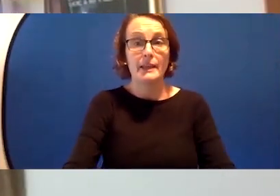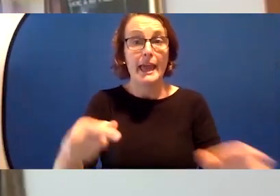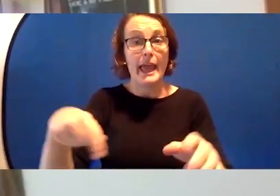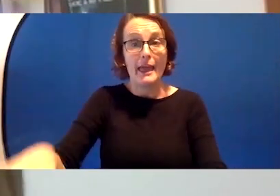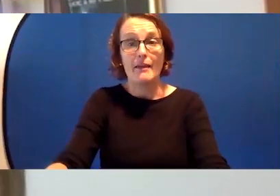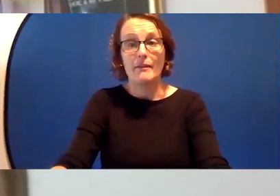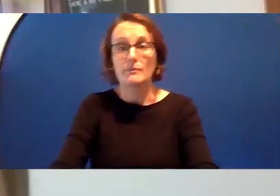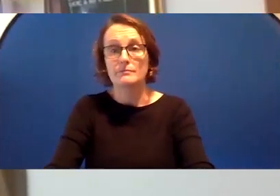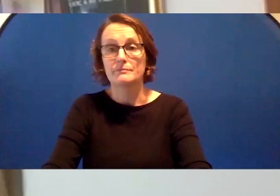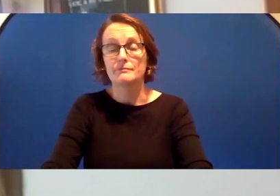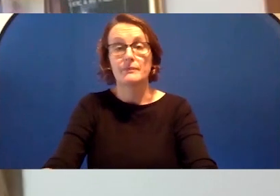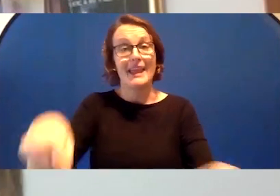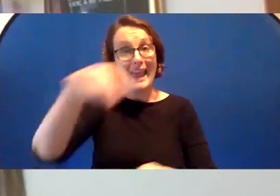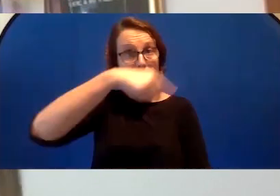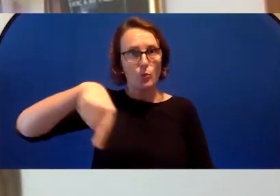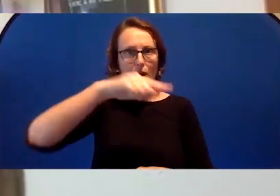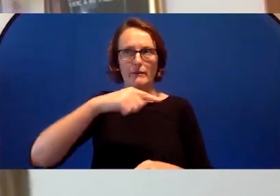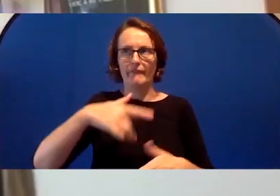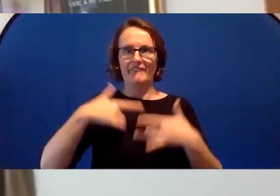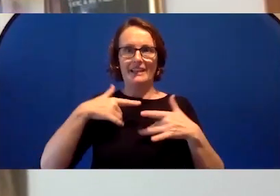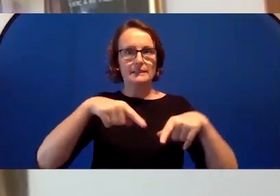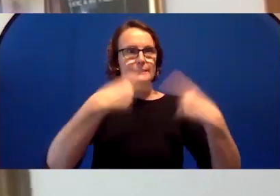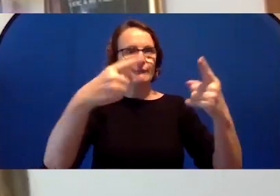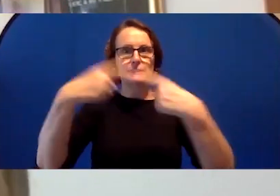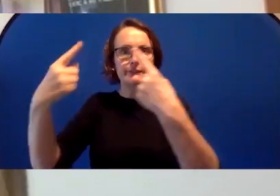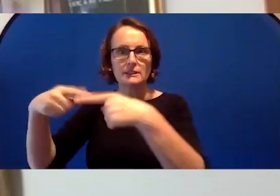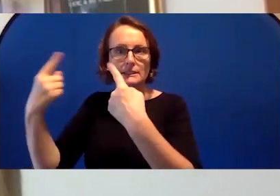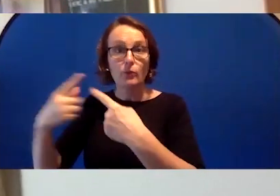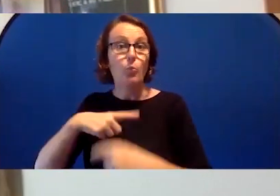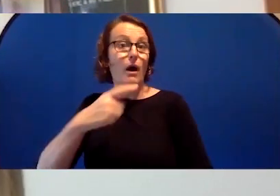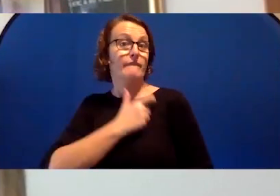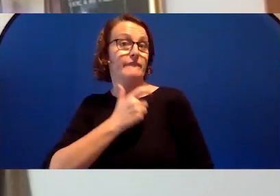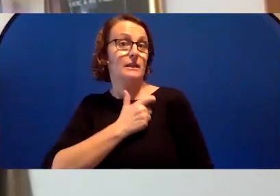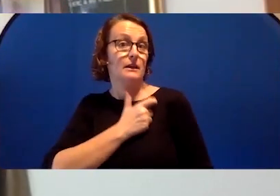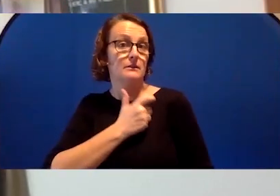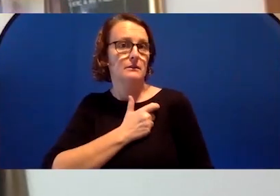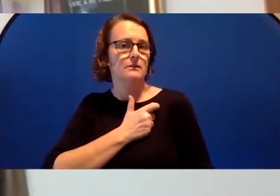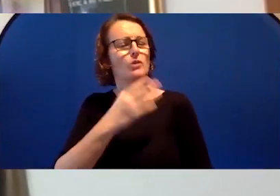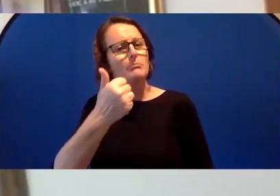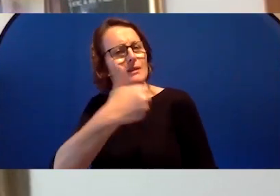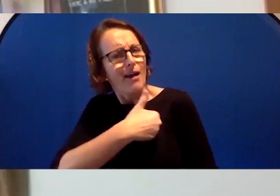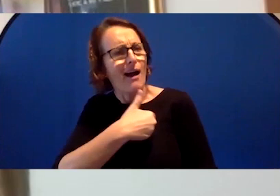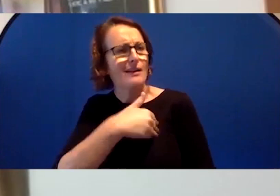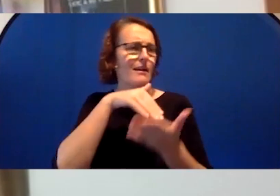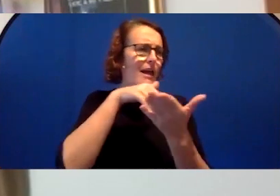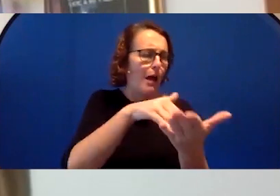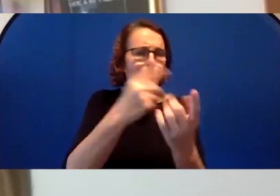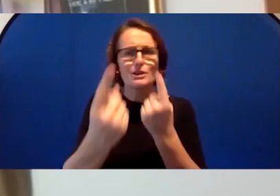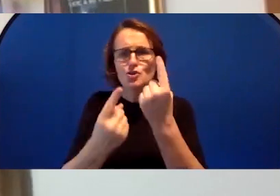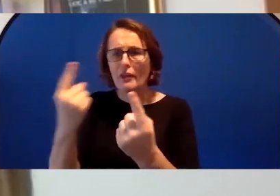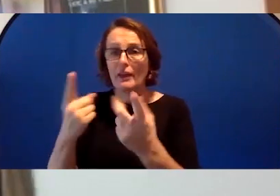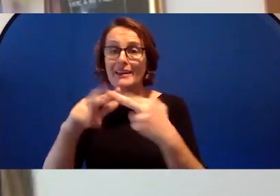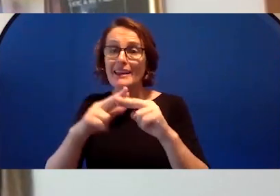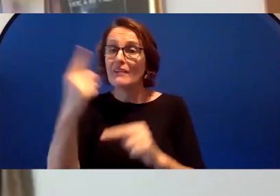of these responses are due to fear, so just be kind and offer support. If someone seeks your